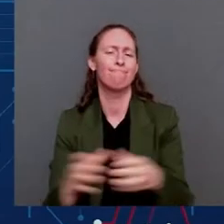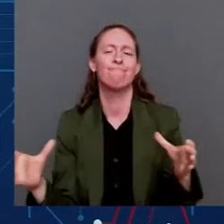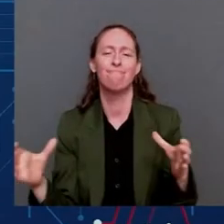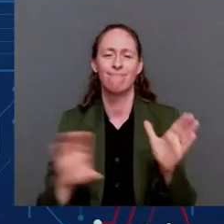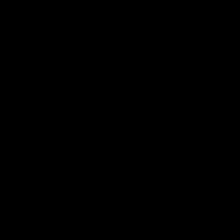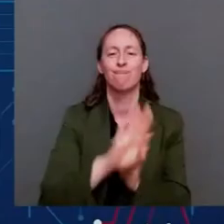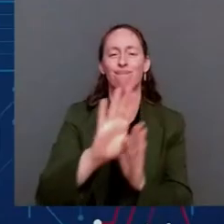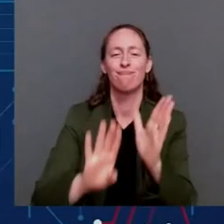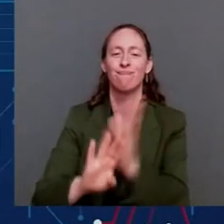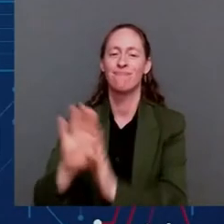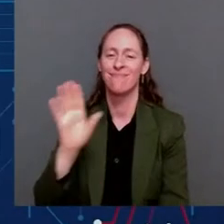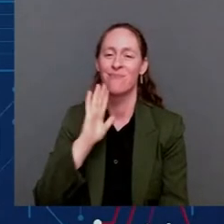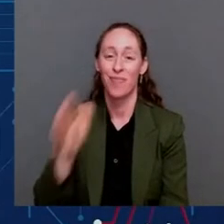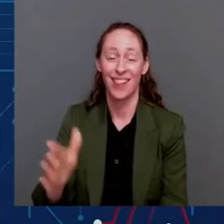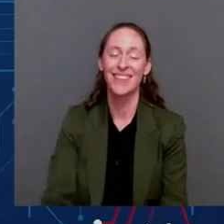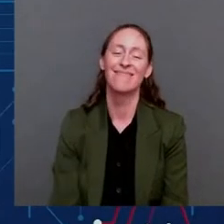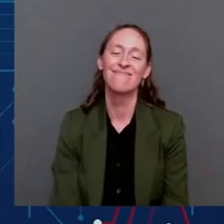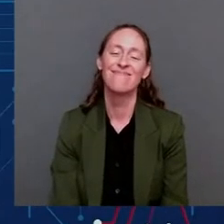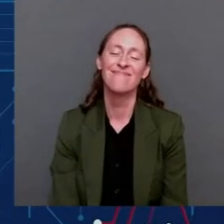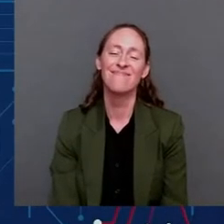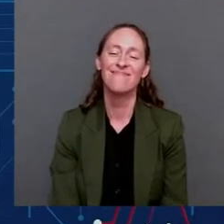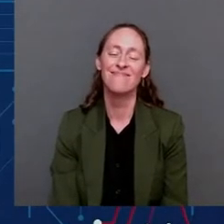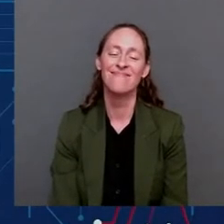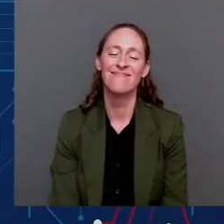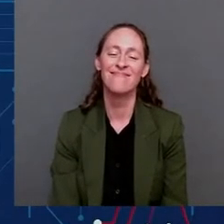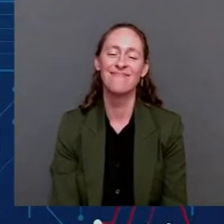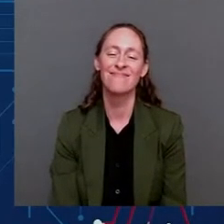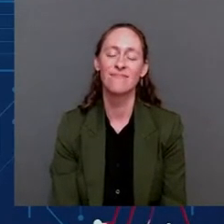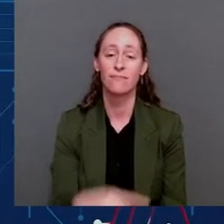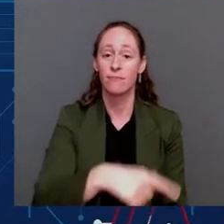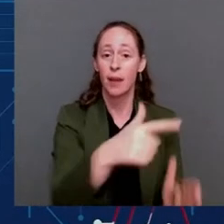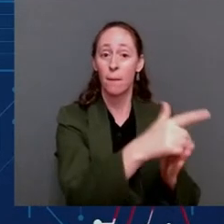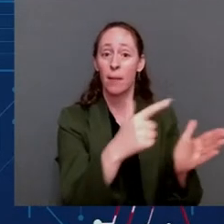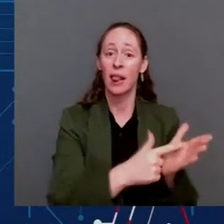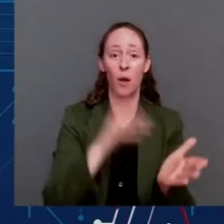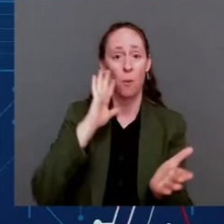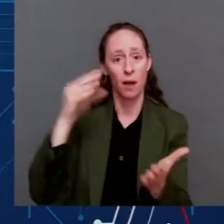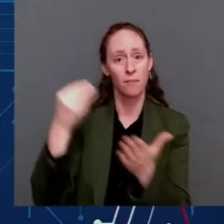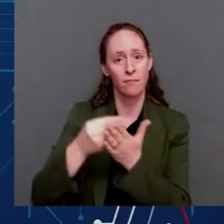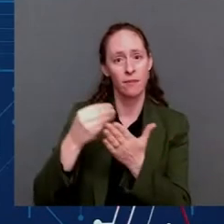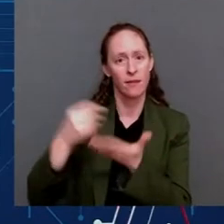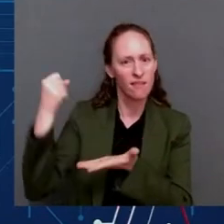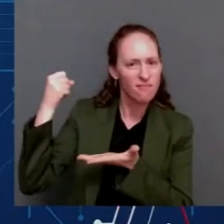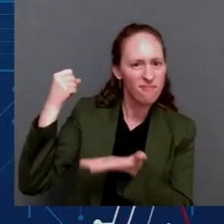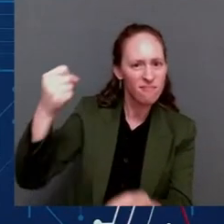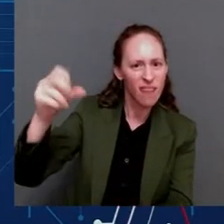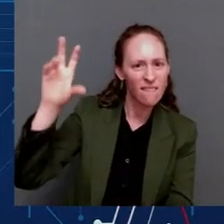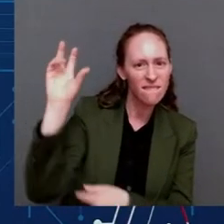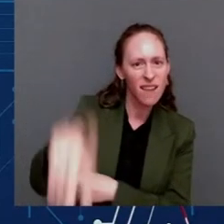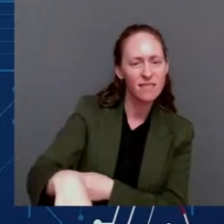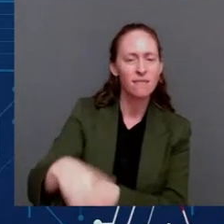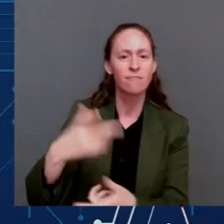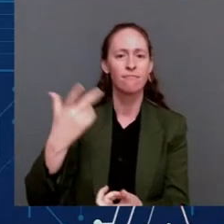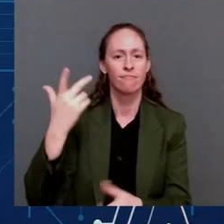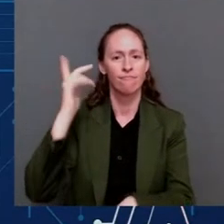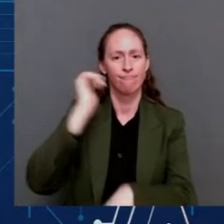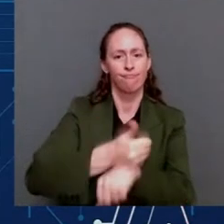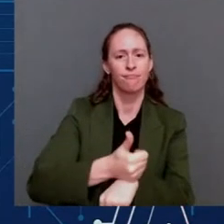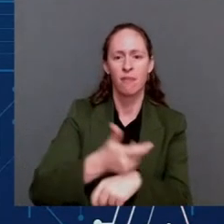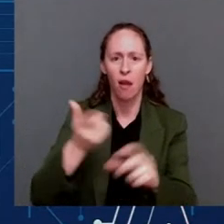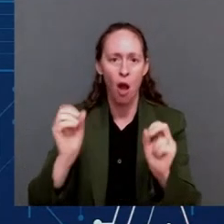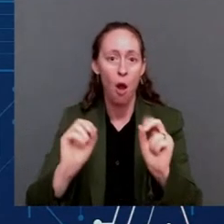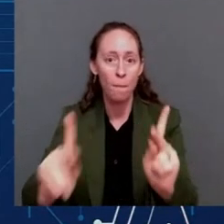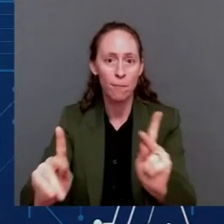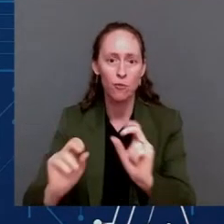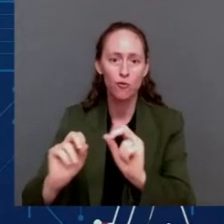leverages substantial private investments. Companies like Hemlock Semiconductor, and certainly it's a privilege to be at